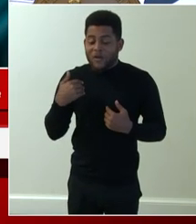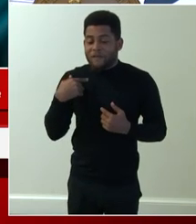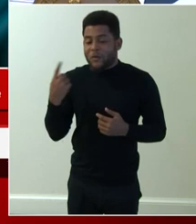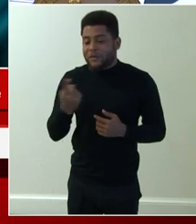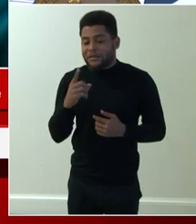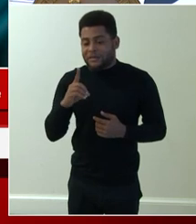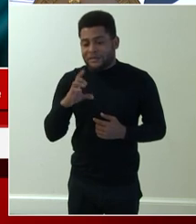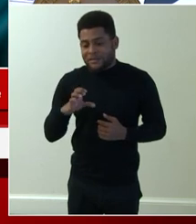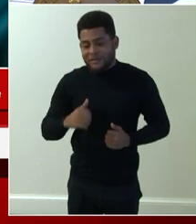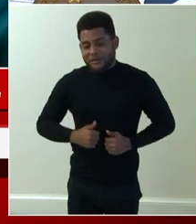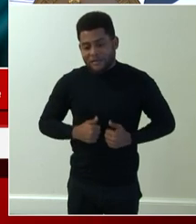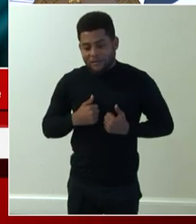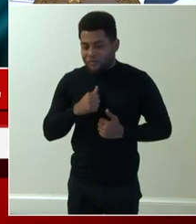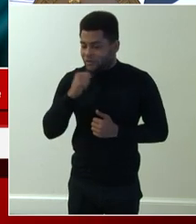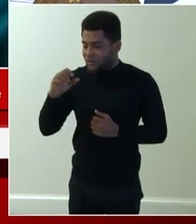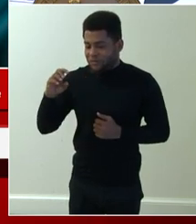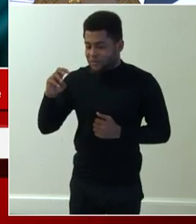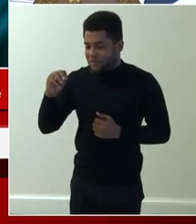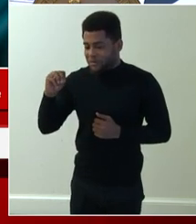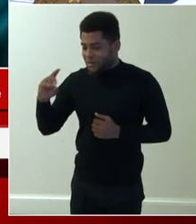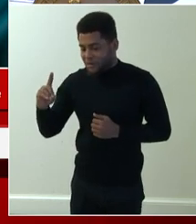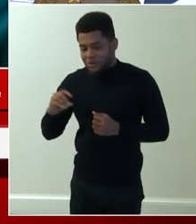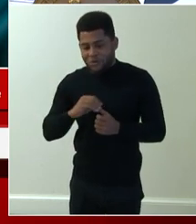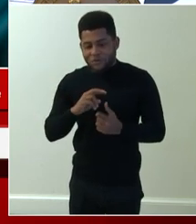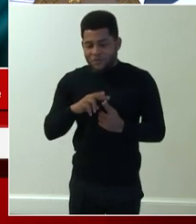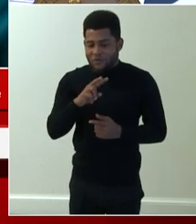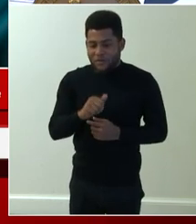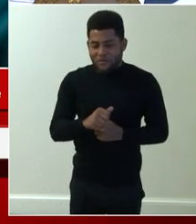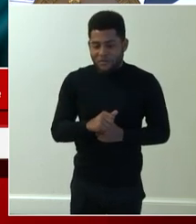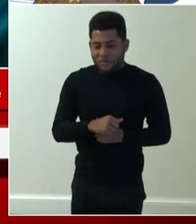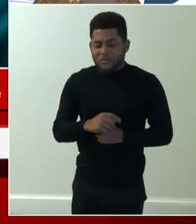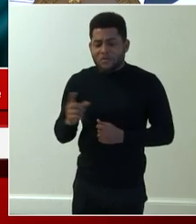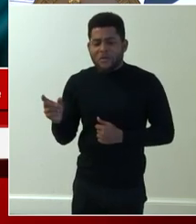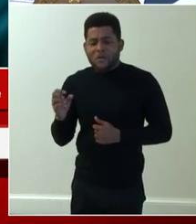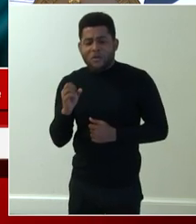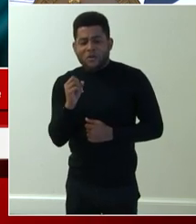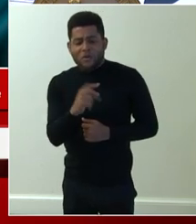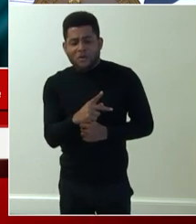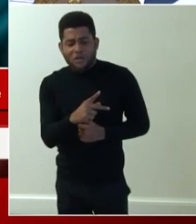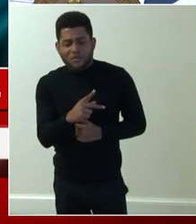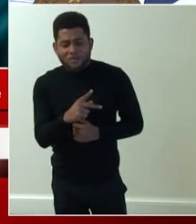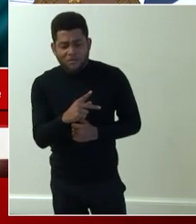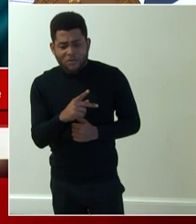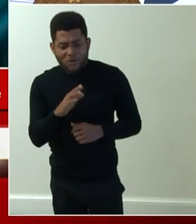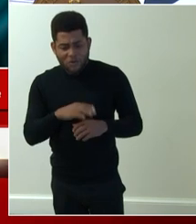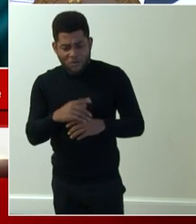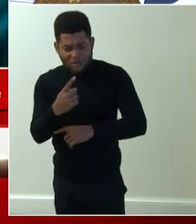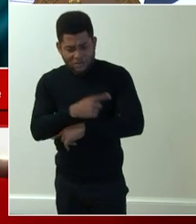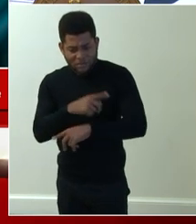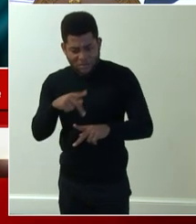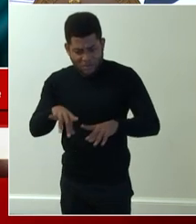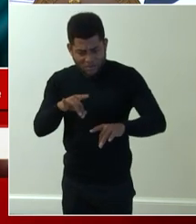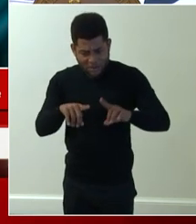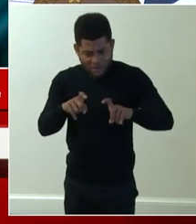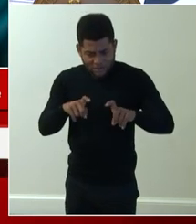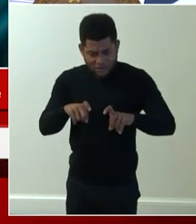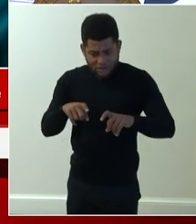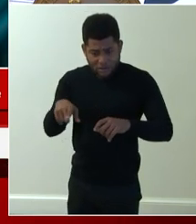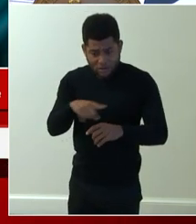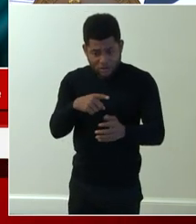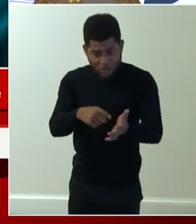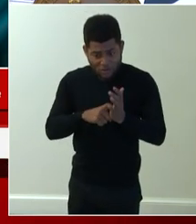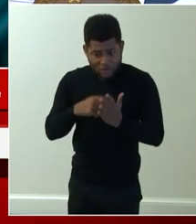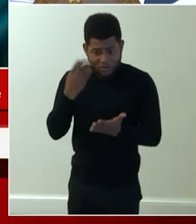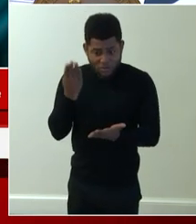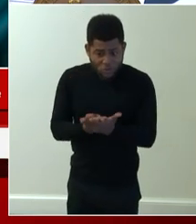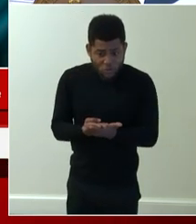I wanted to clarify on the return to schools on the days where people can pick up tests, are students required to prove, I think